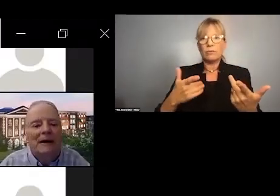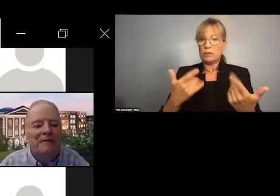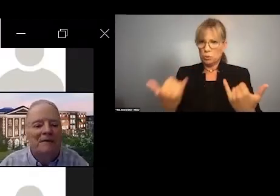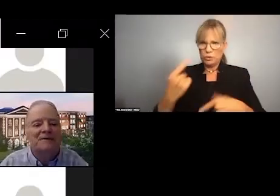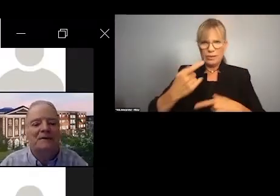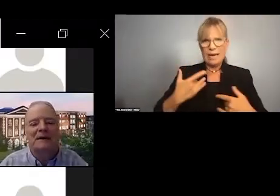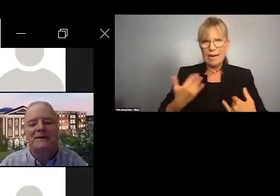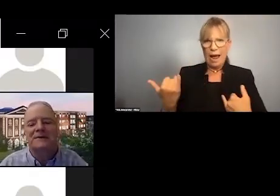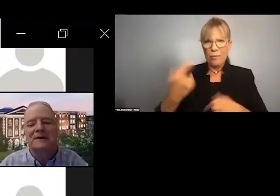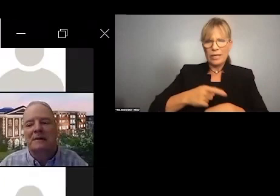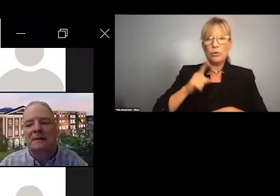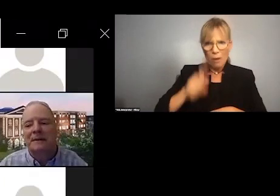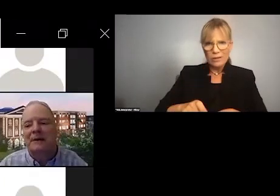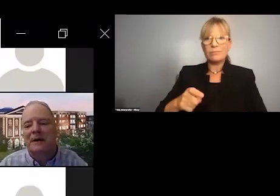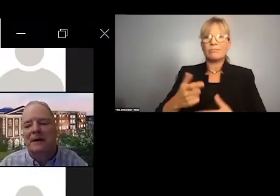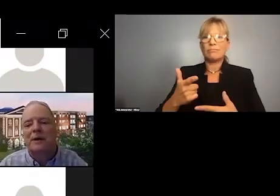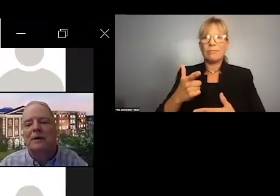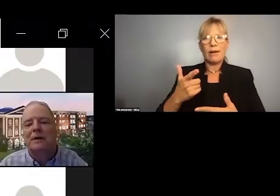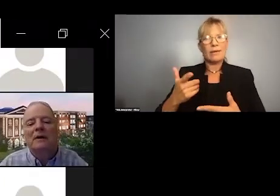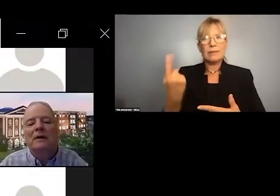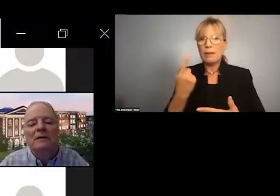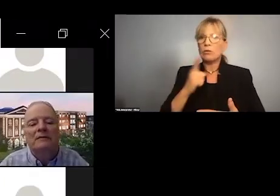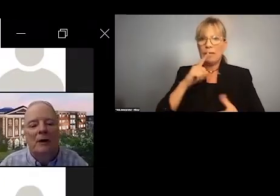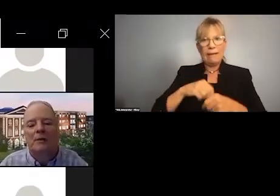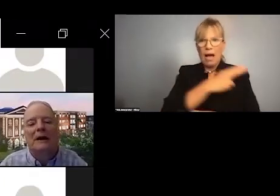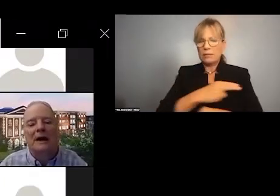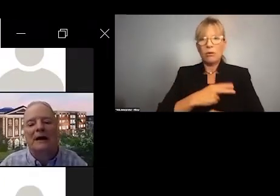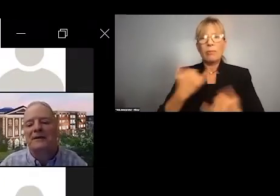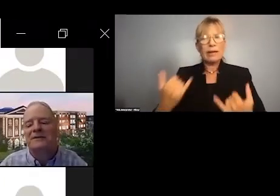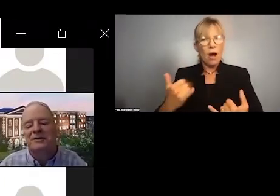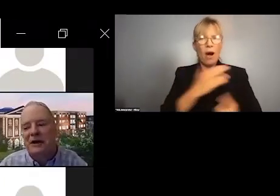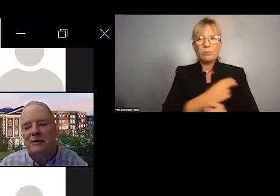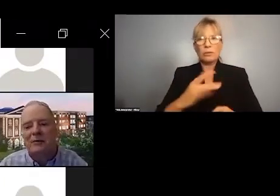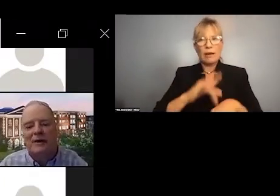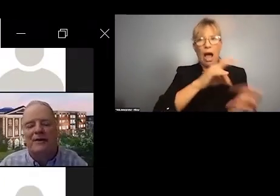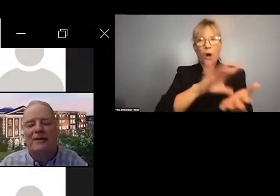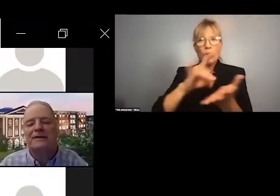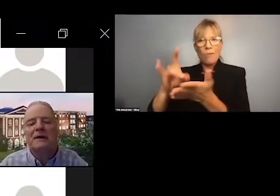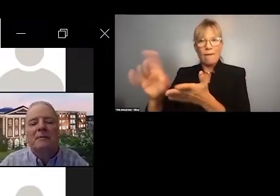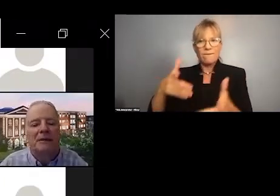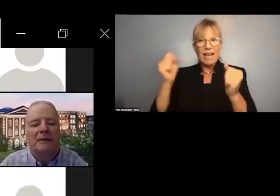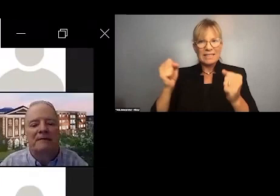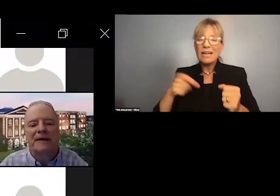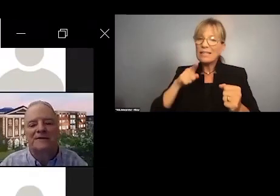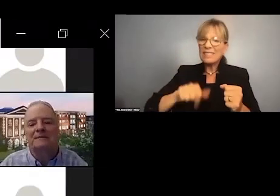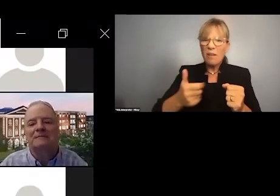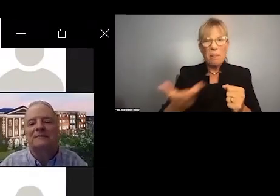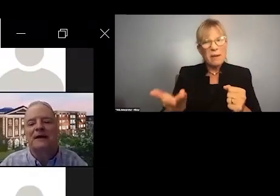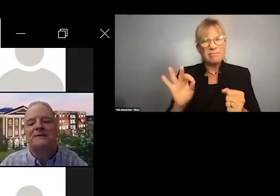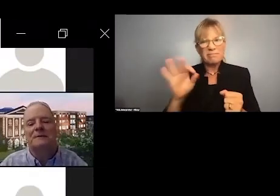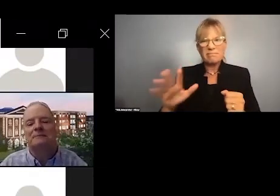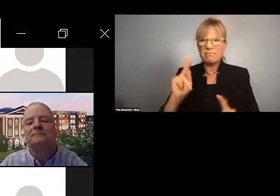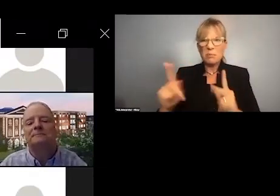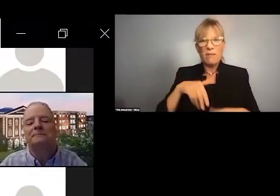the hospital. There's a tendency to get people out much quicker. So again, this is just another one of the things people